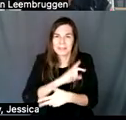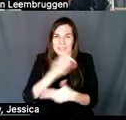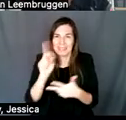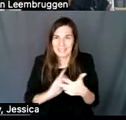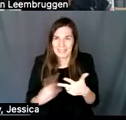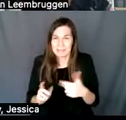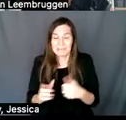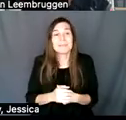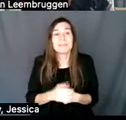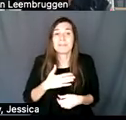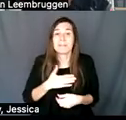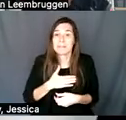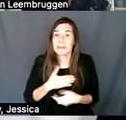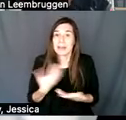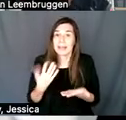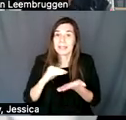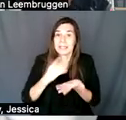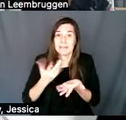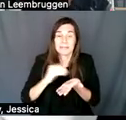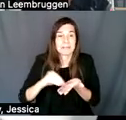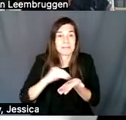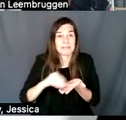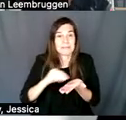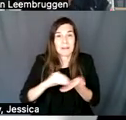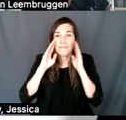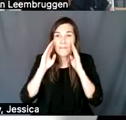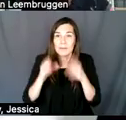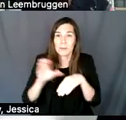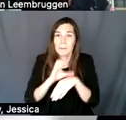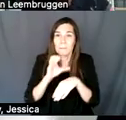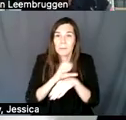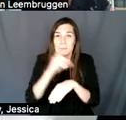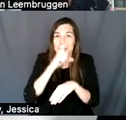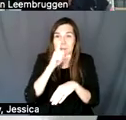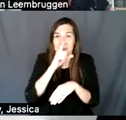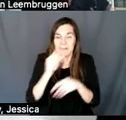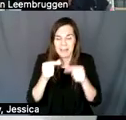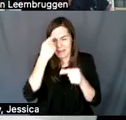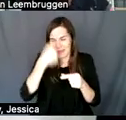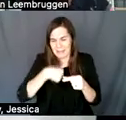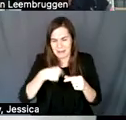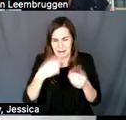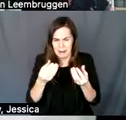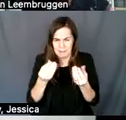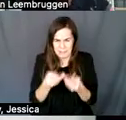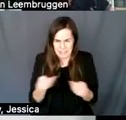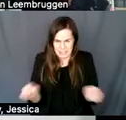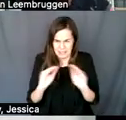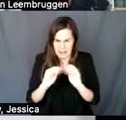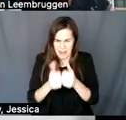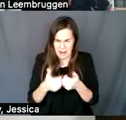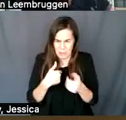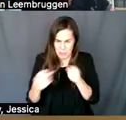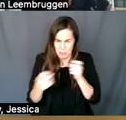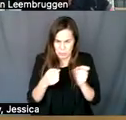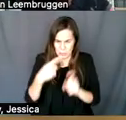spent my dissertation making computer simulations of thin materials so that we can better understand how to control and apply these deformations.